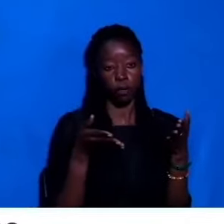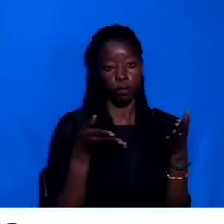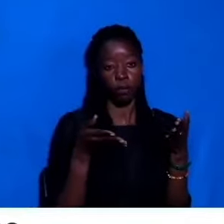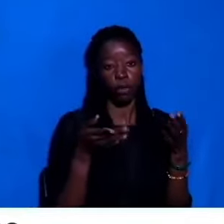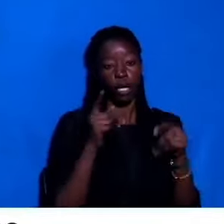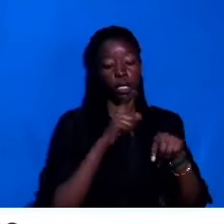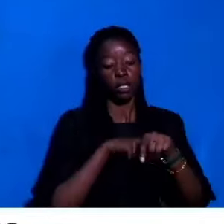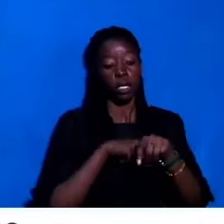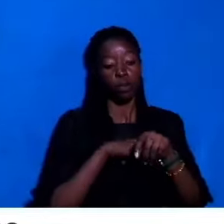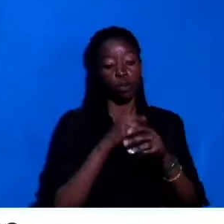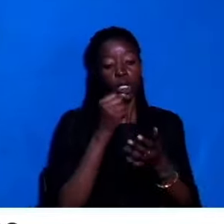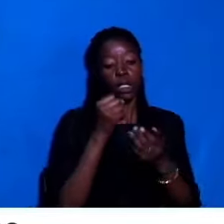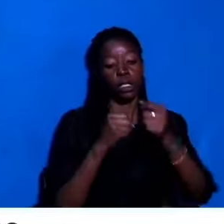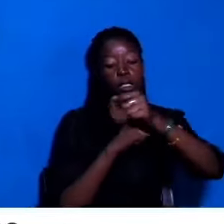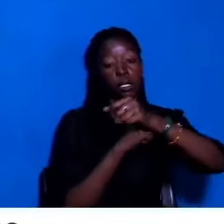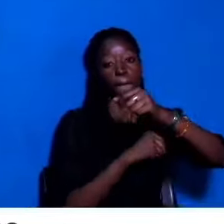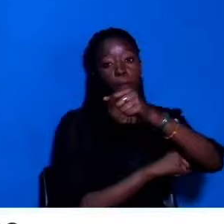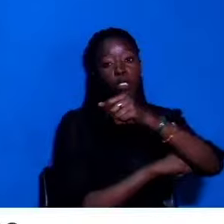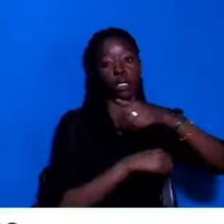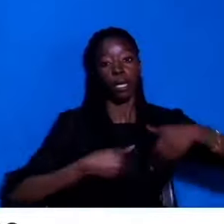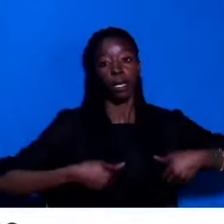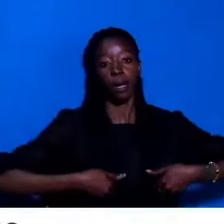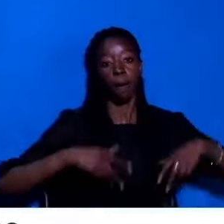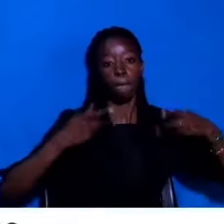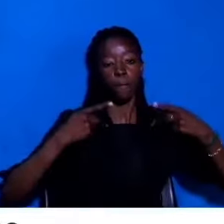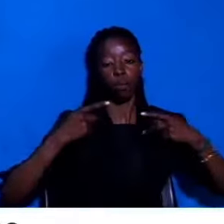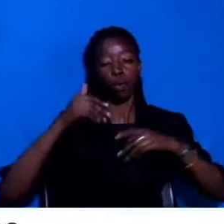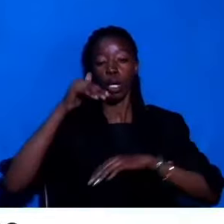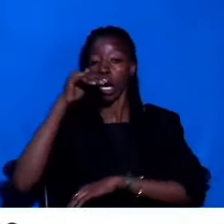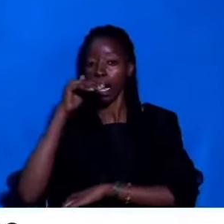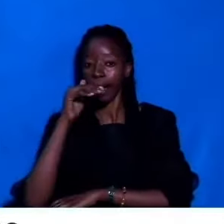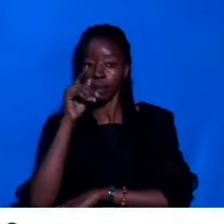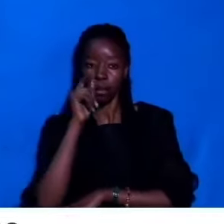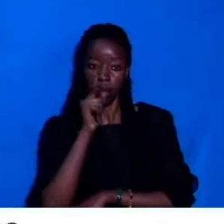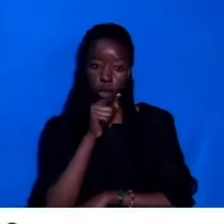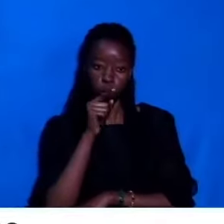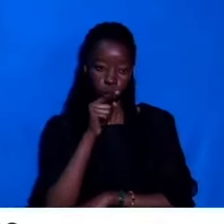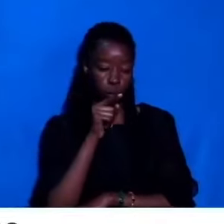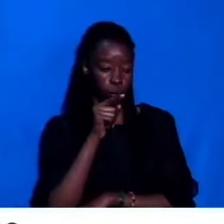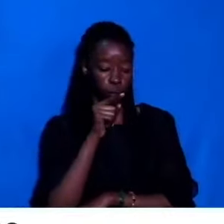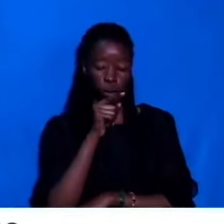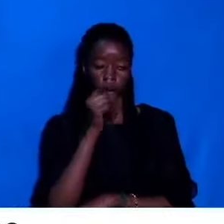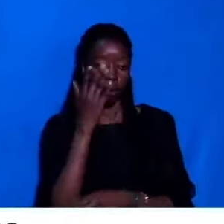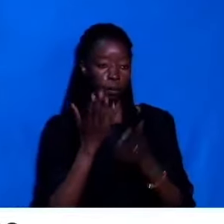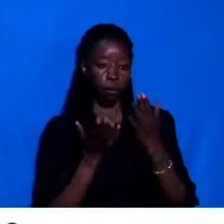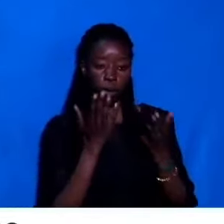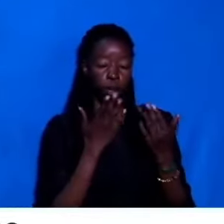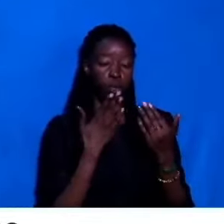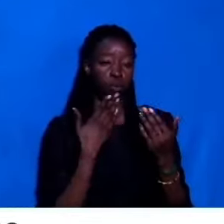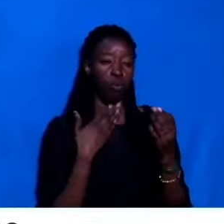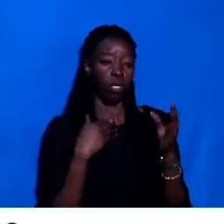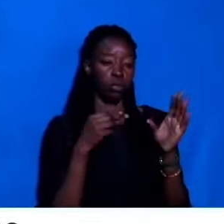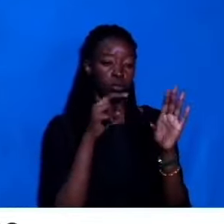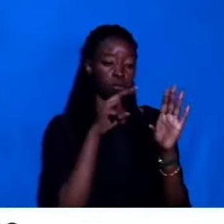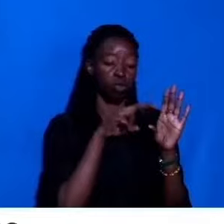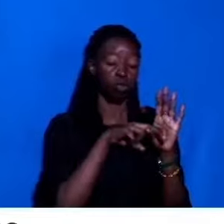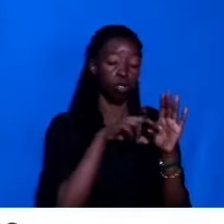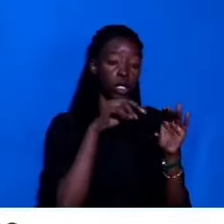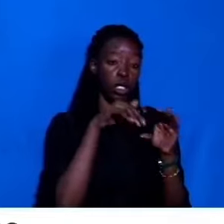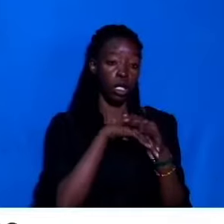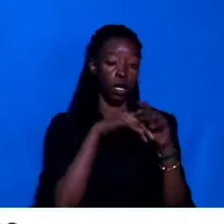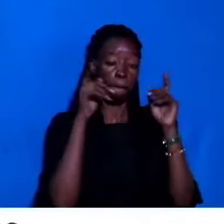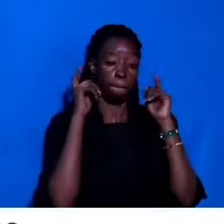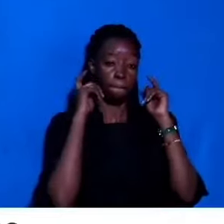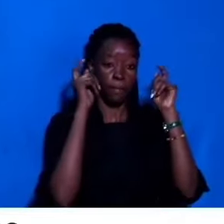young people, request you that in case you must join in the